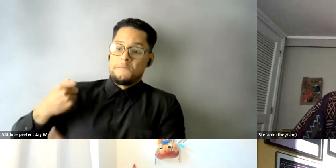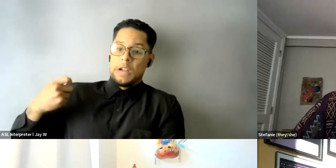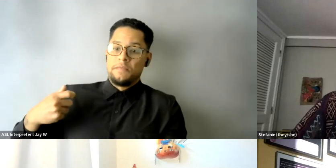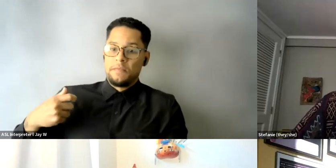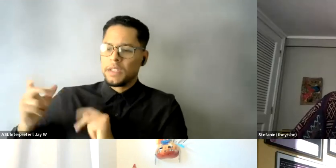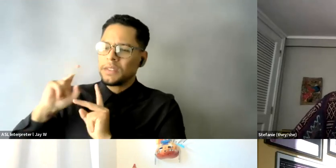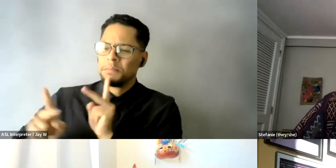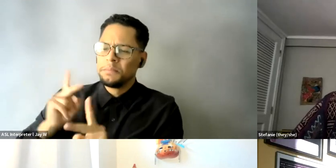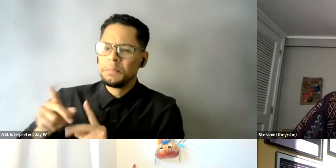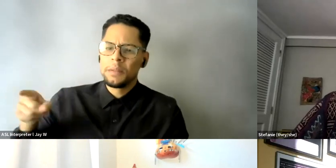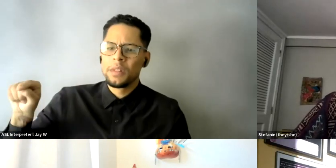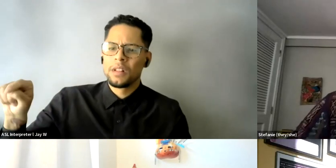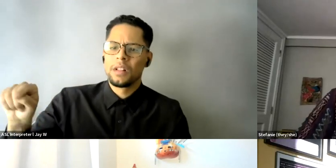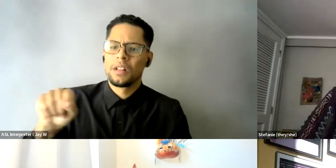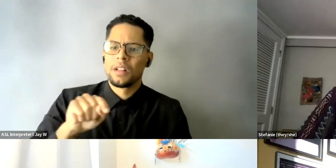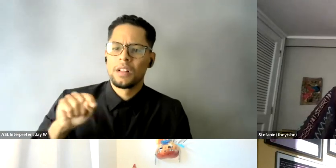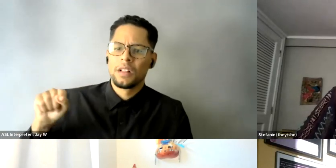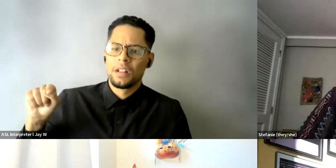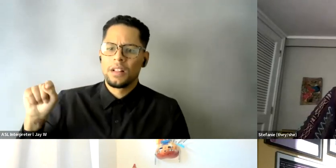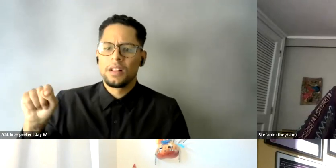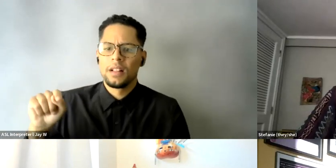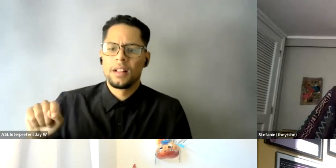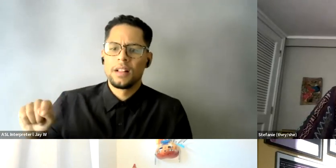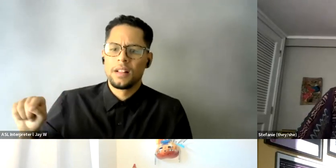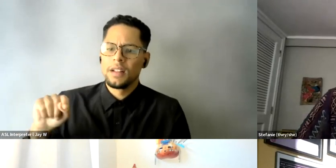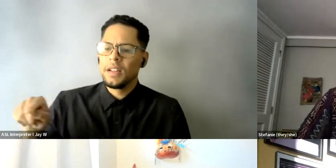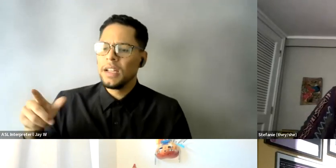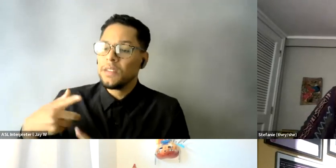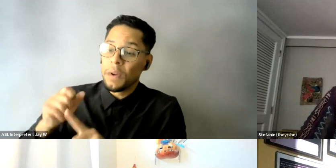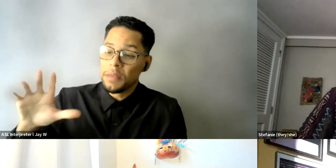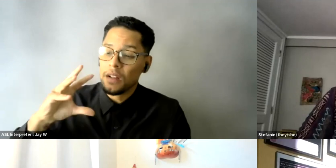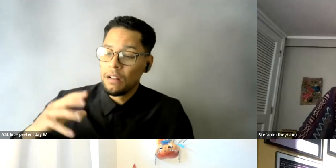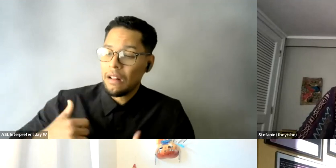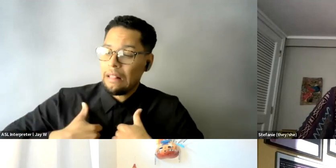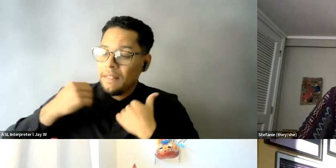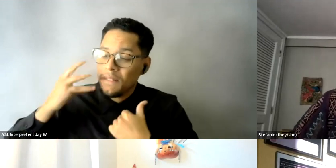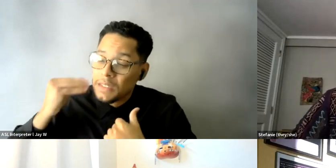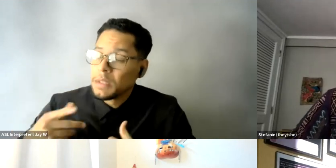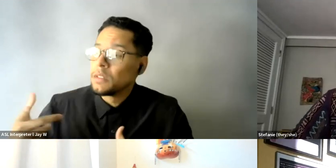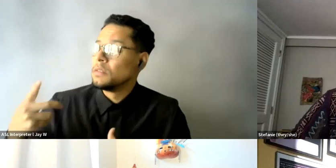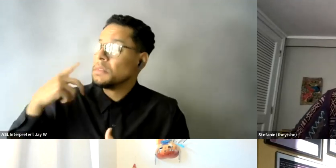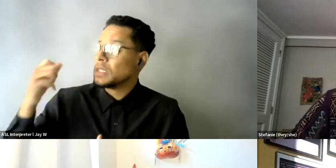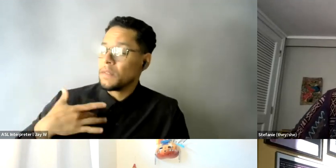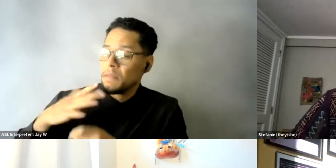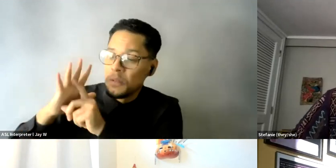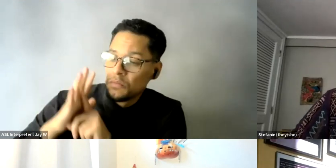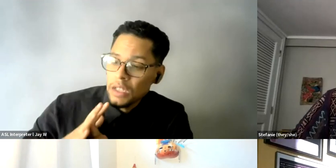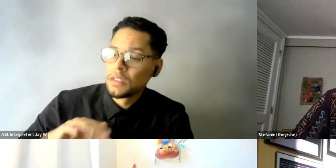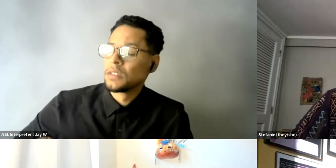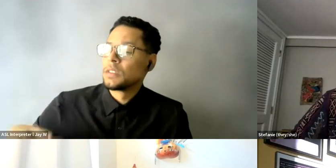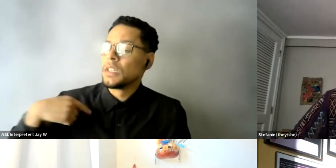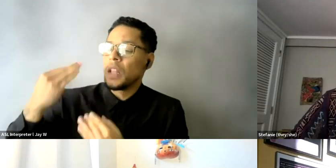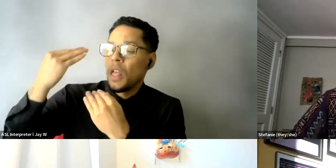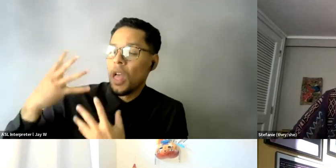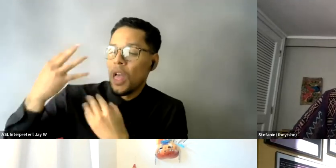people are like, it's so coming out of their like lived experience of being oppressed and being like being told that you're nothing and being